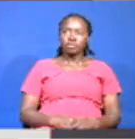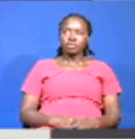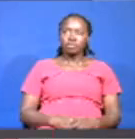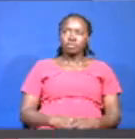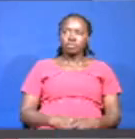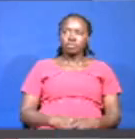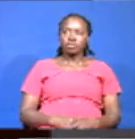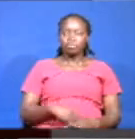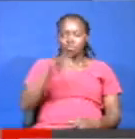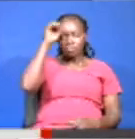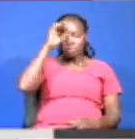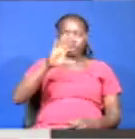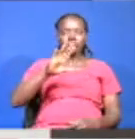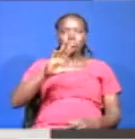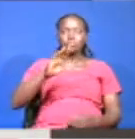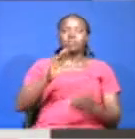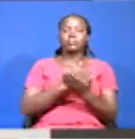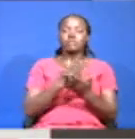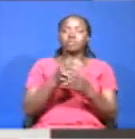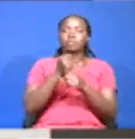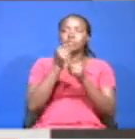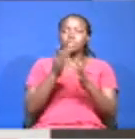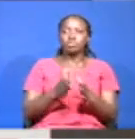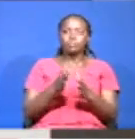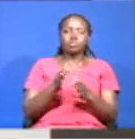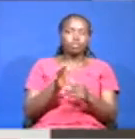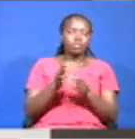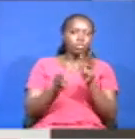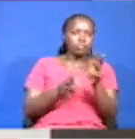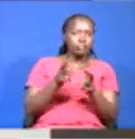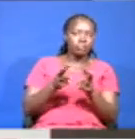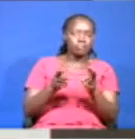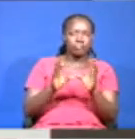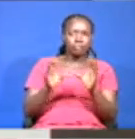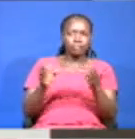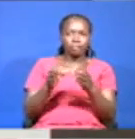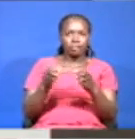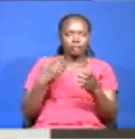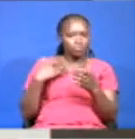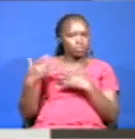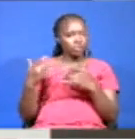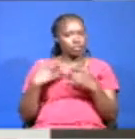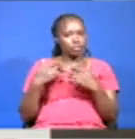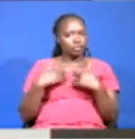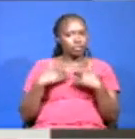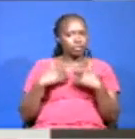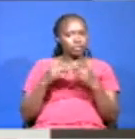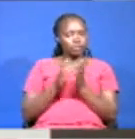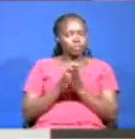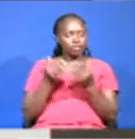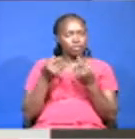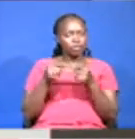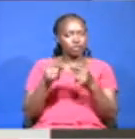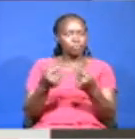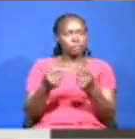And in Kiambu, the shareholders of the controversial Embakasi Ranching Company have raised concerns about an alleged infringement of